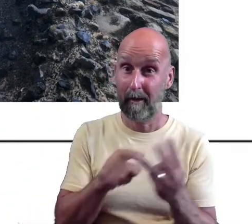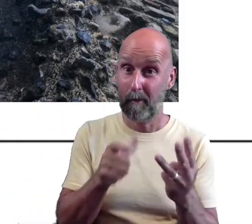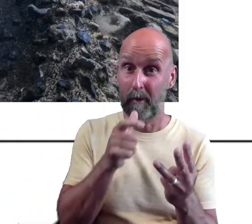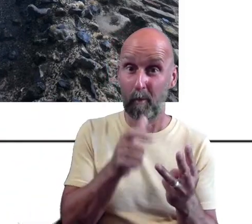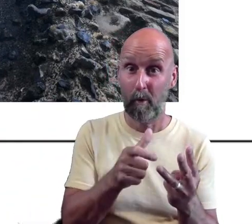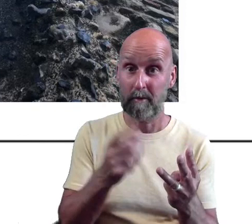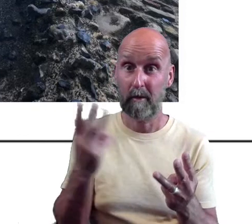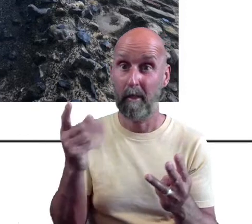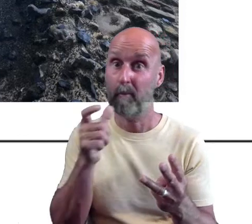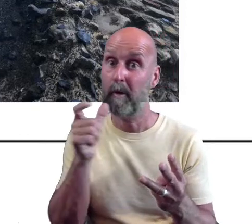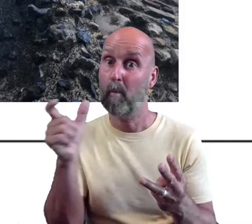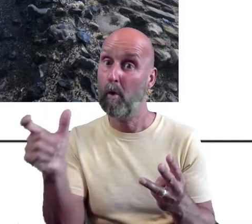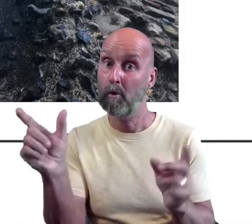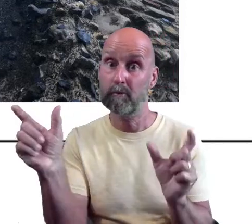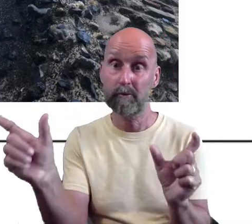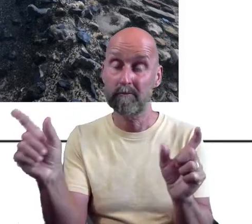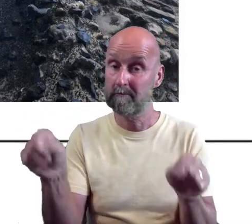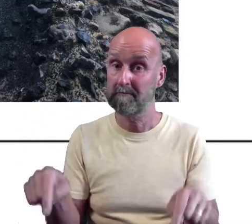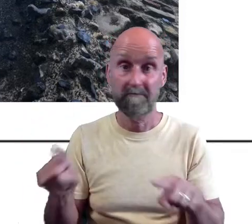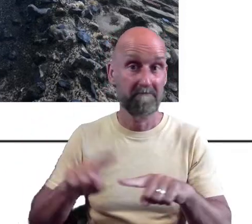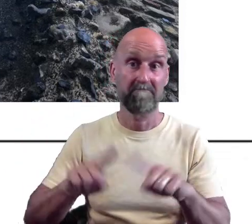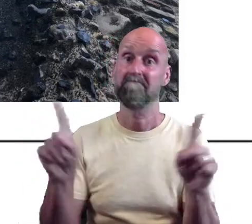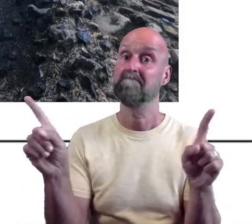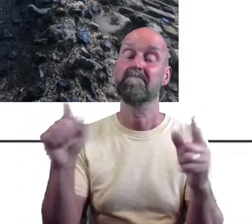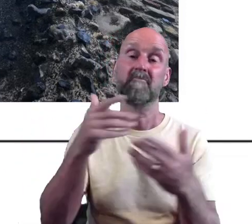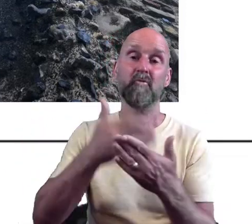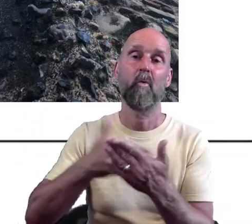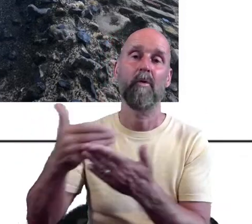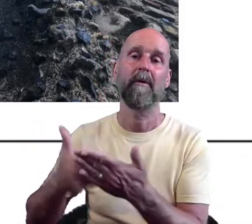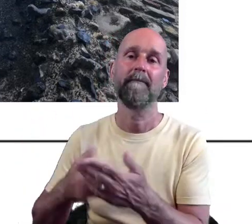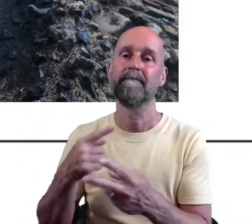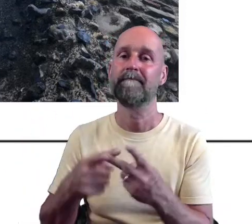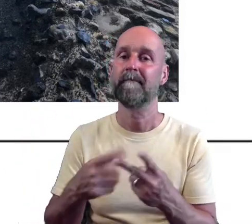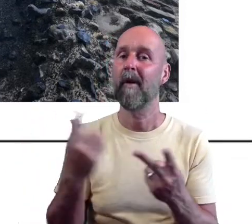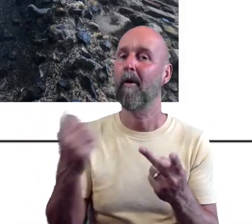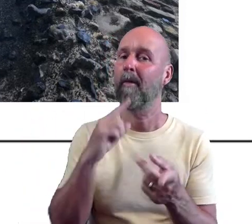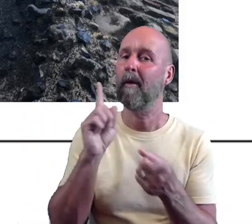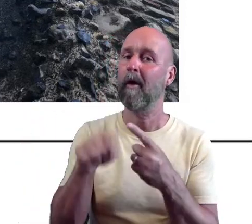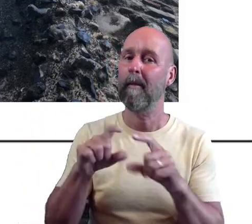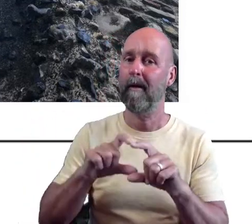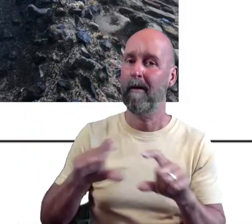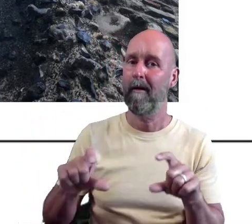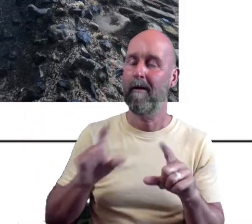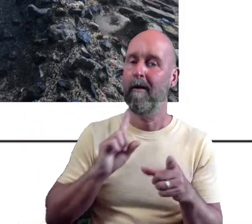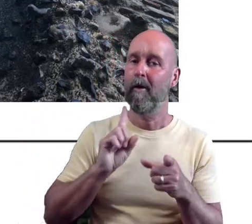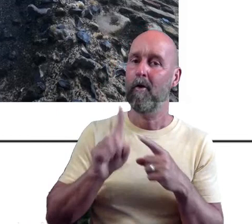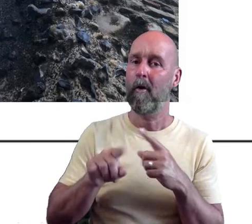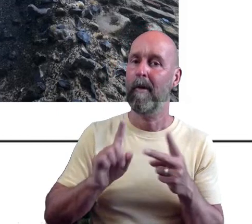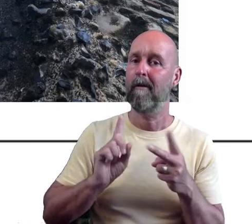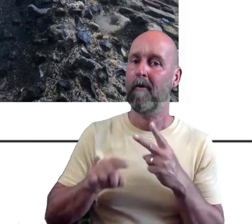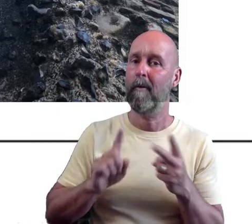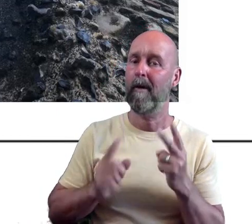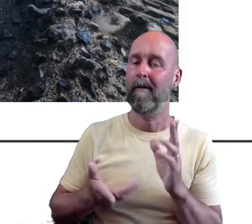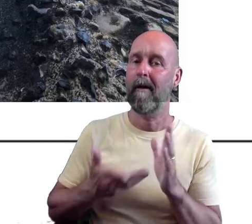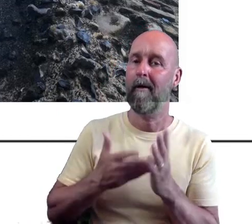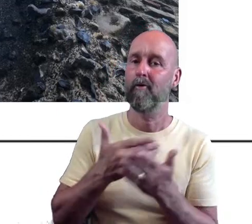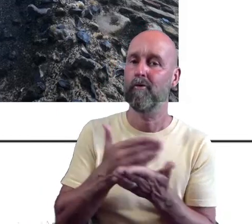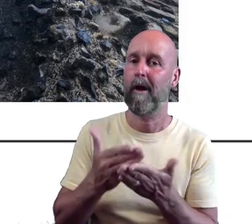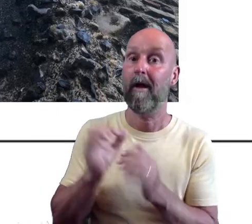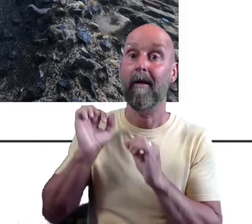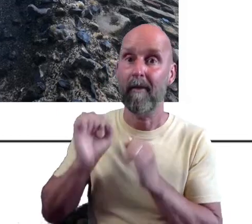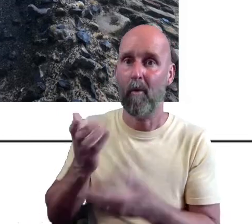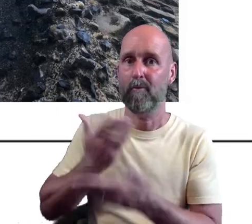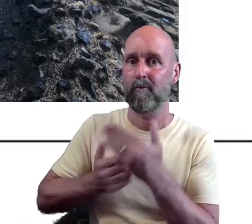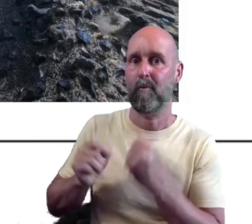Words addresses. Or, for example, in the comments sections on people's stories, people could then go and share their own stories of place. So it